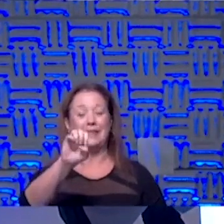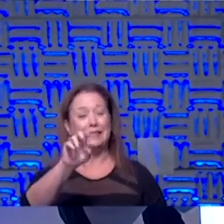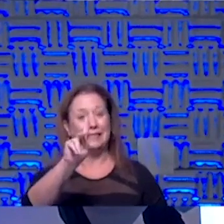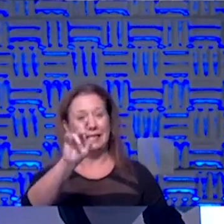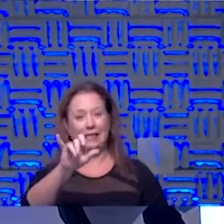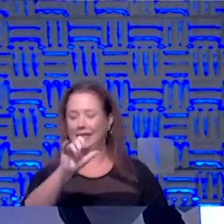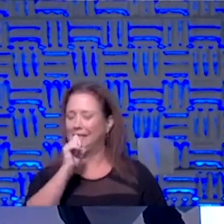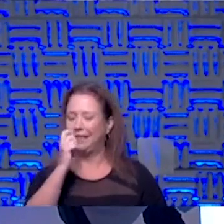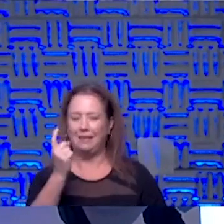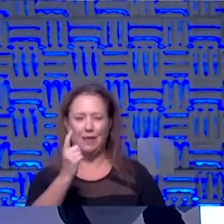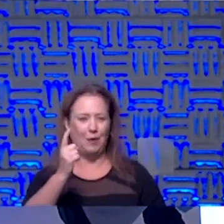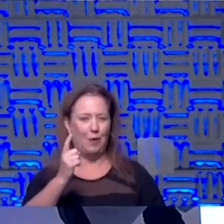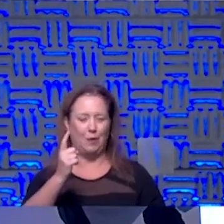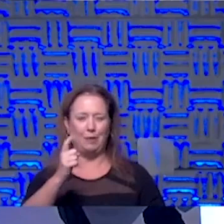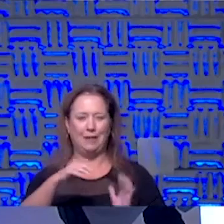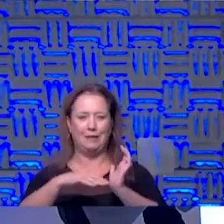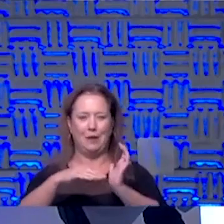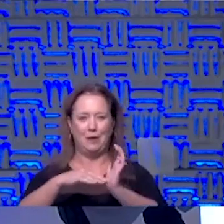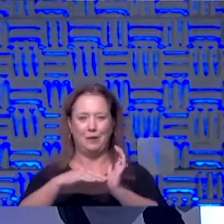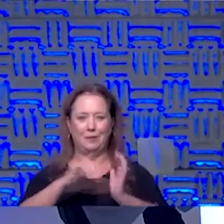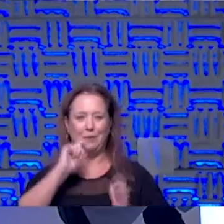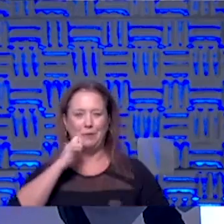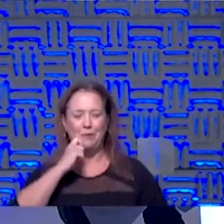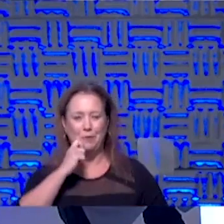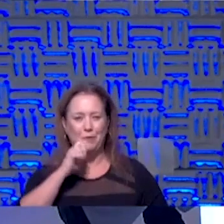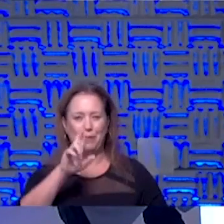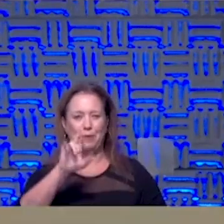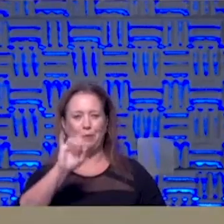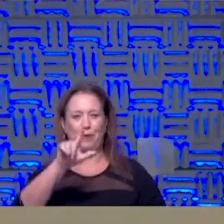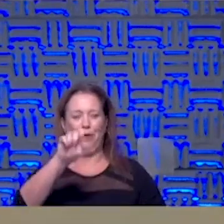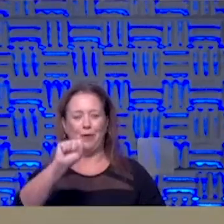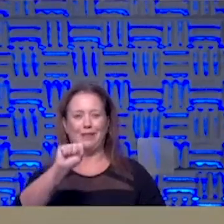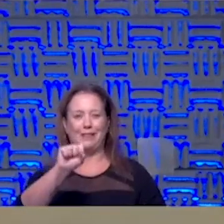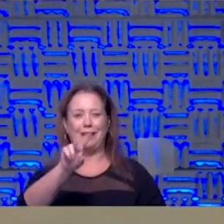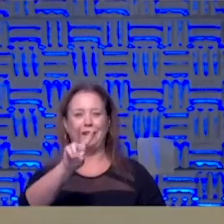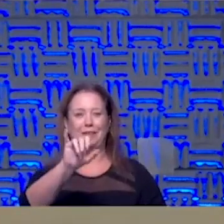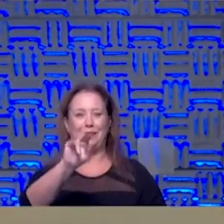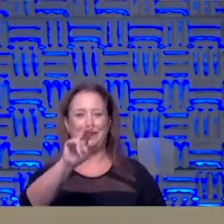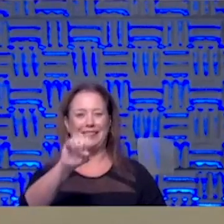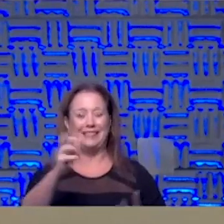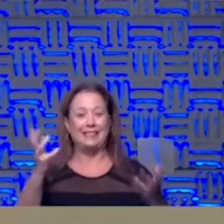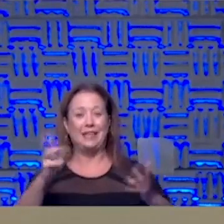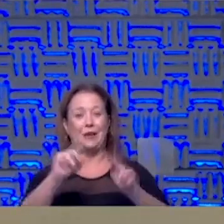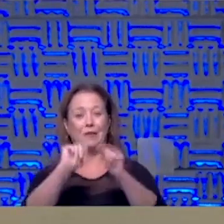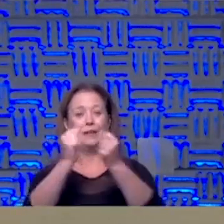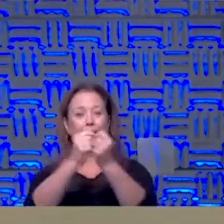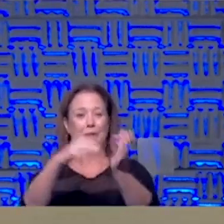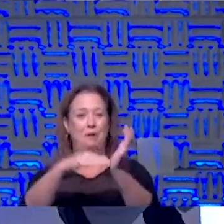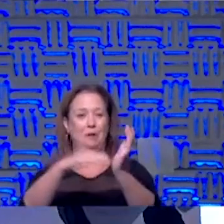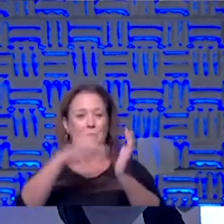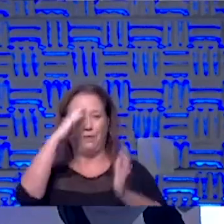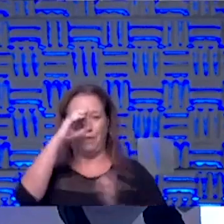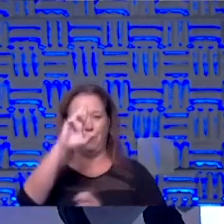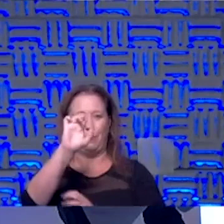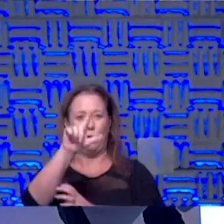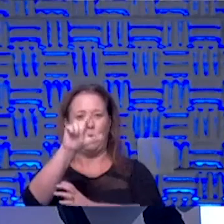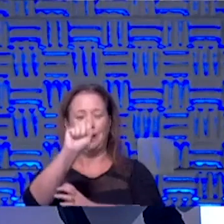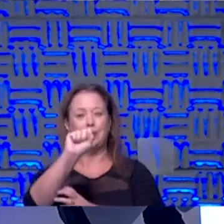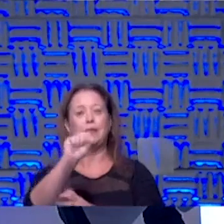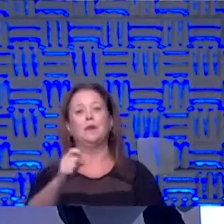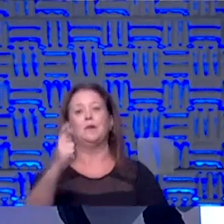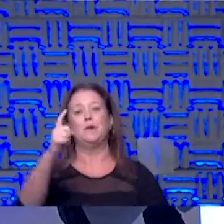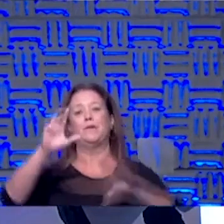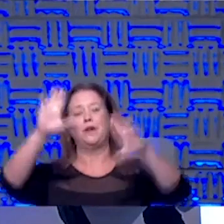only one out there that's wearing the cool Royals shirt. Yes, Vince, you're live with us today. Team doctor for the Royals. One of